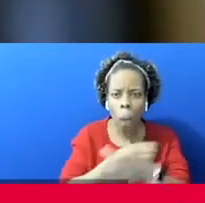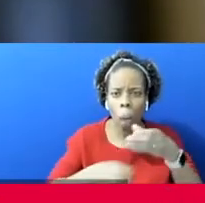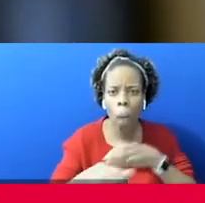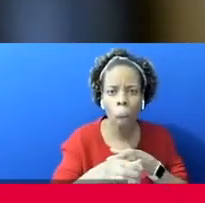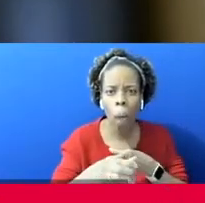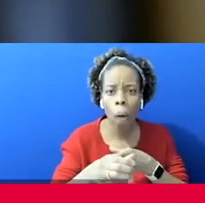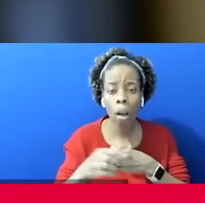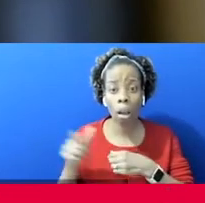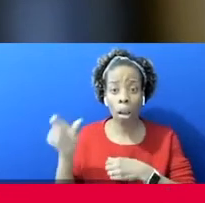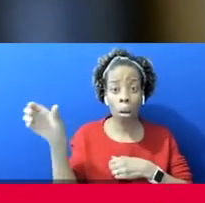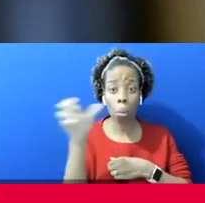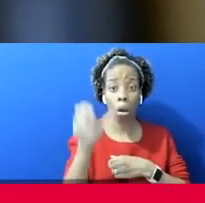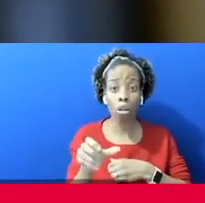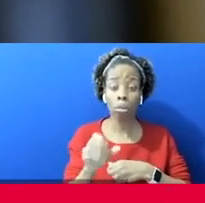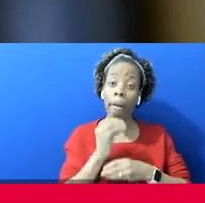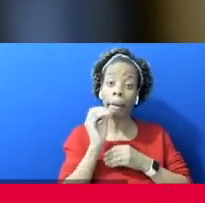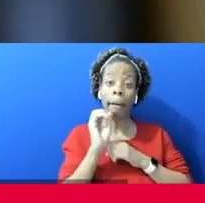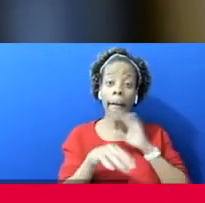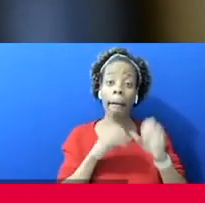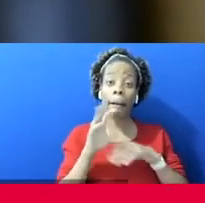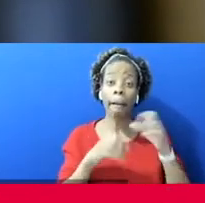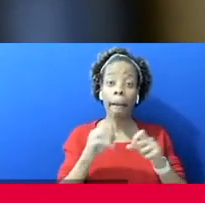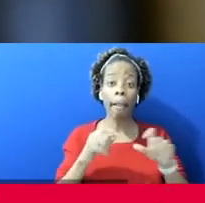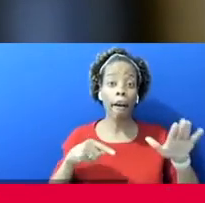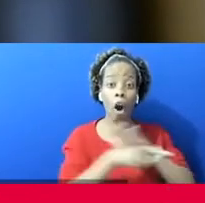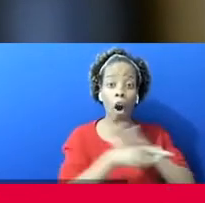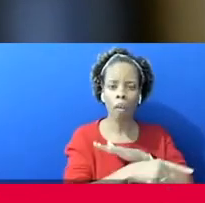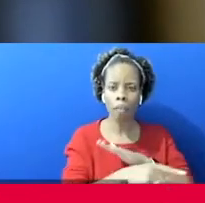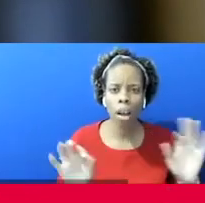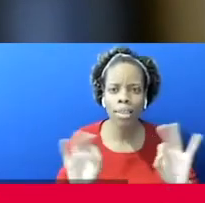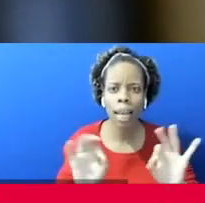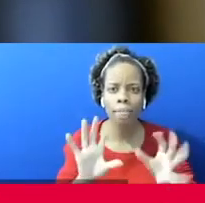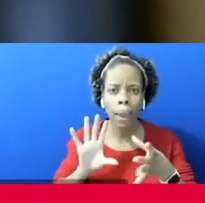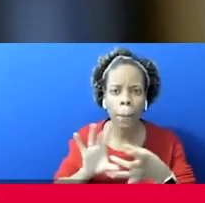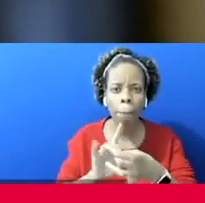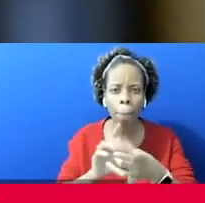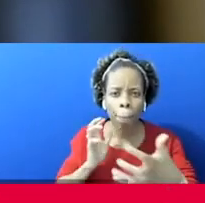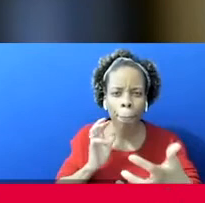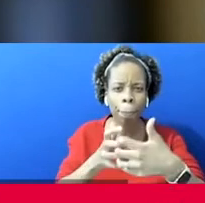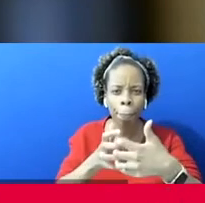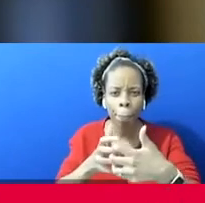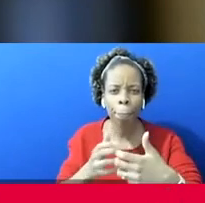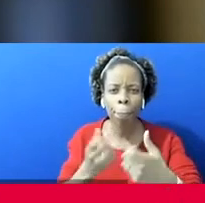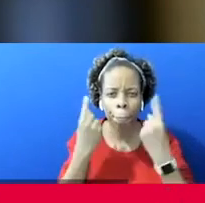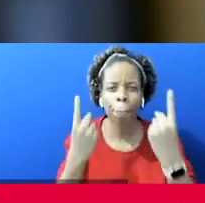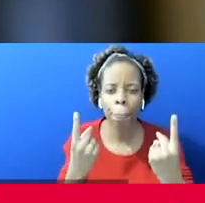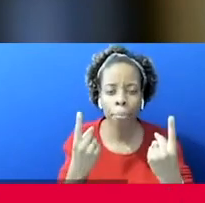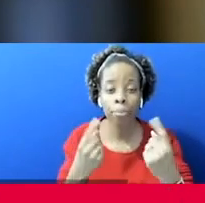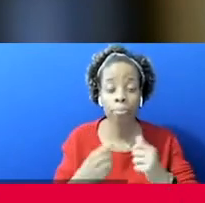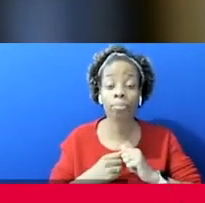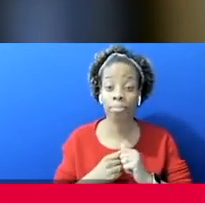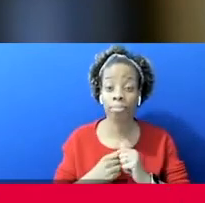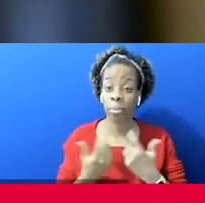parrot what their narrative is. And that's been something that's delegitimized a lot of good groups, where we've seen very recently how what happens